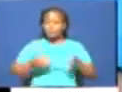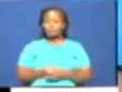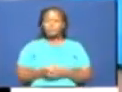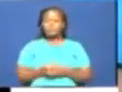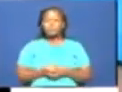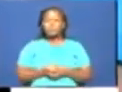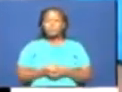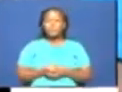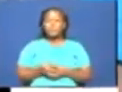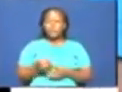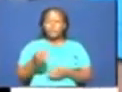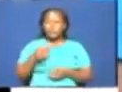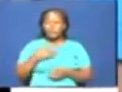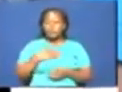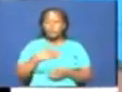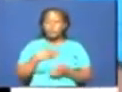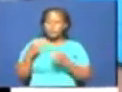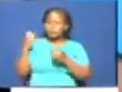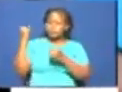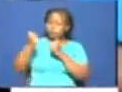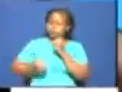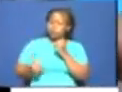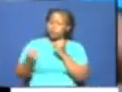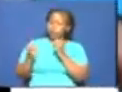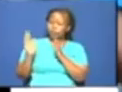Waje nimalize kwa Kiswahili.